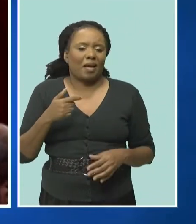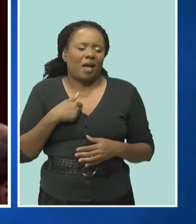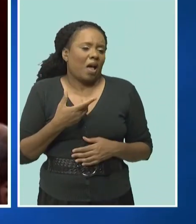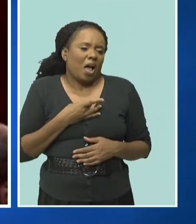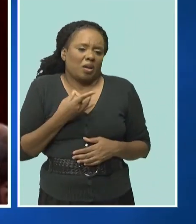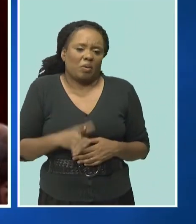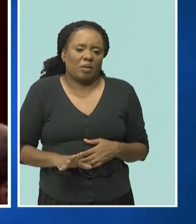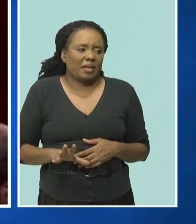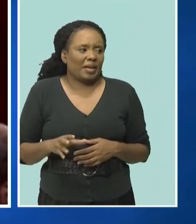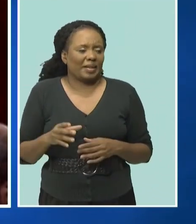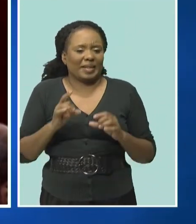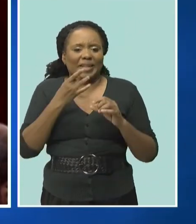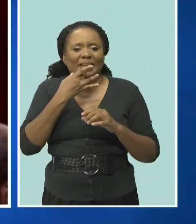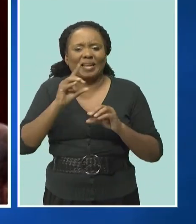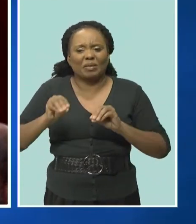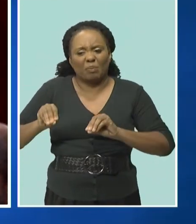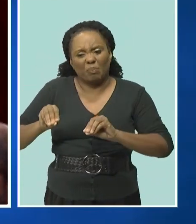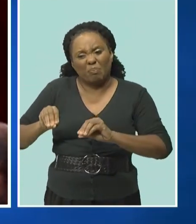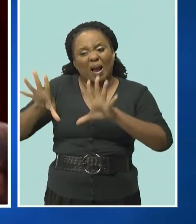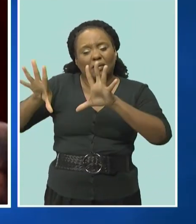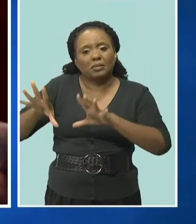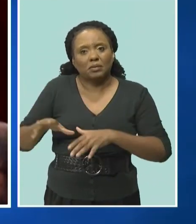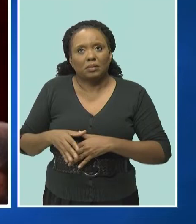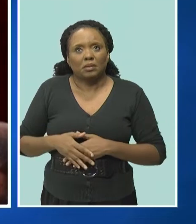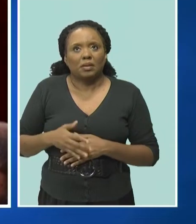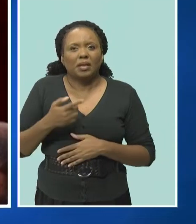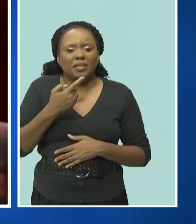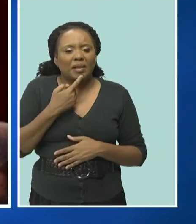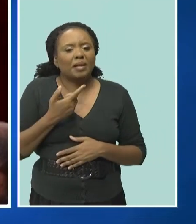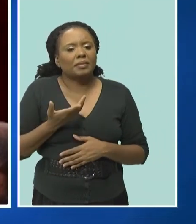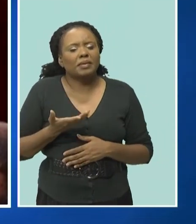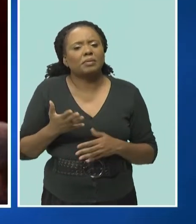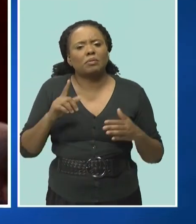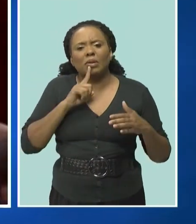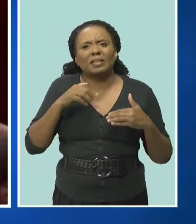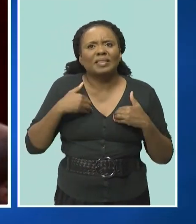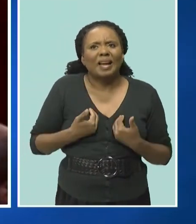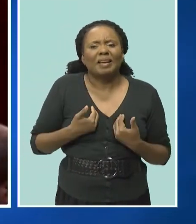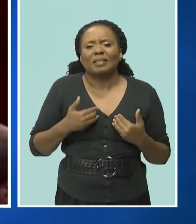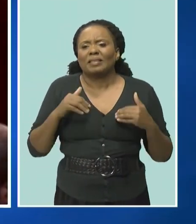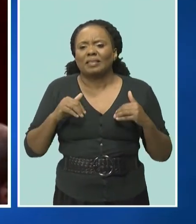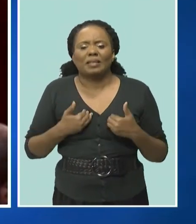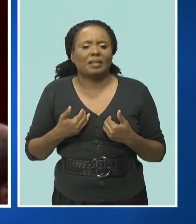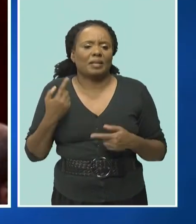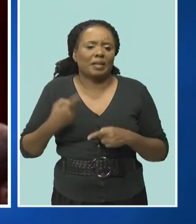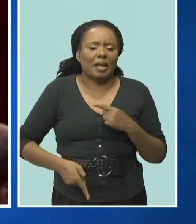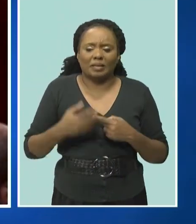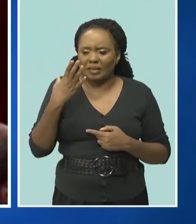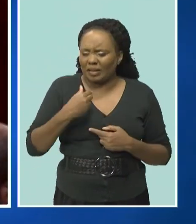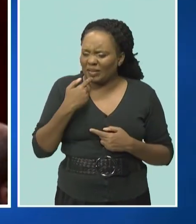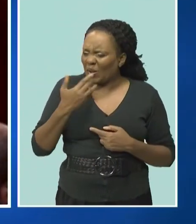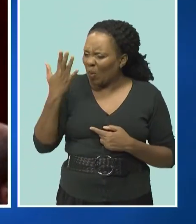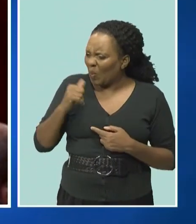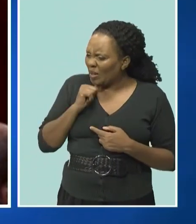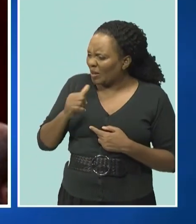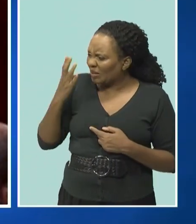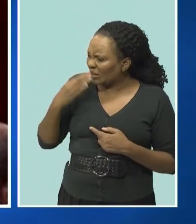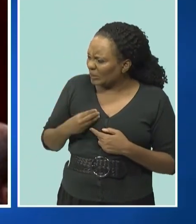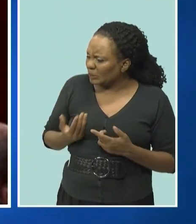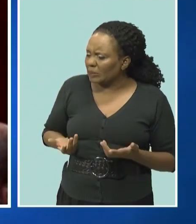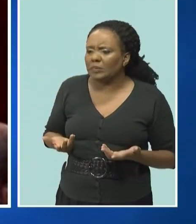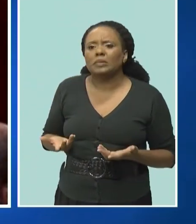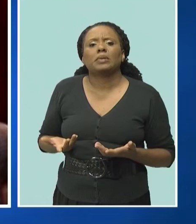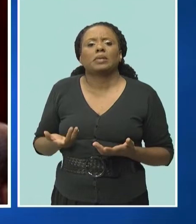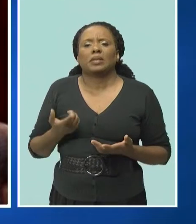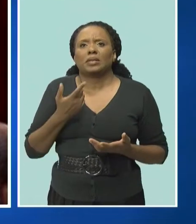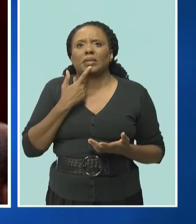lights. The conversation actually began by him telling me that he was tired. He was so tired he hadn't slept. And I asked him why he didn't sleep. And then we had the conversation about